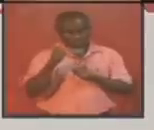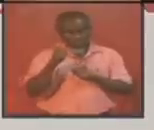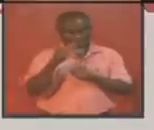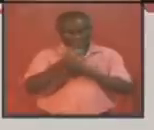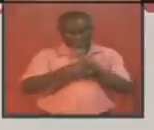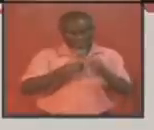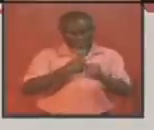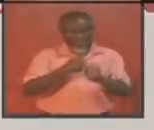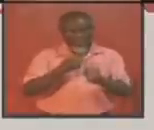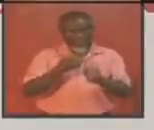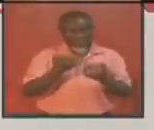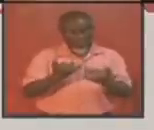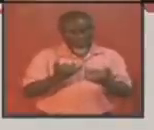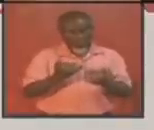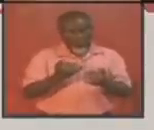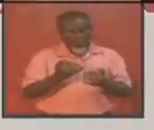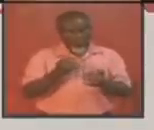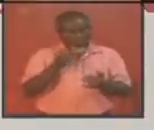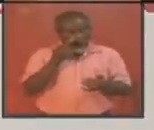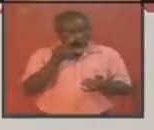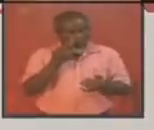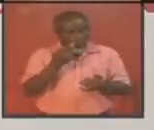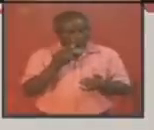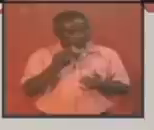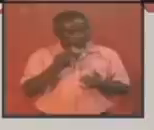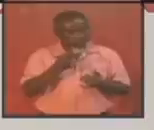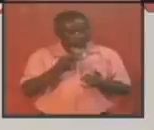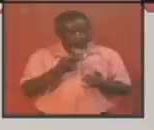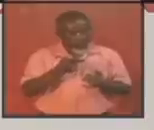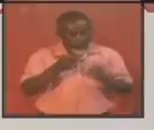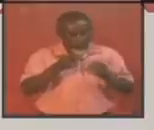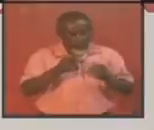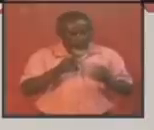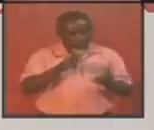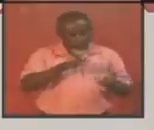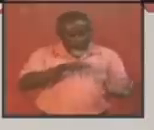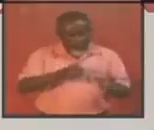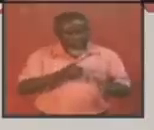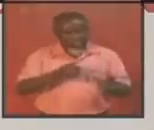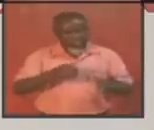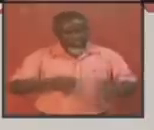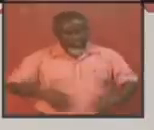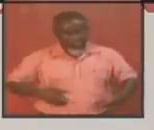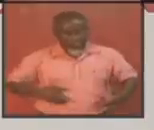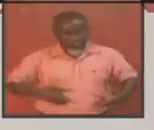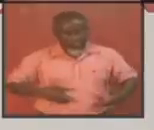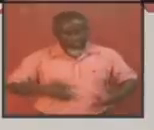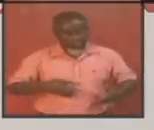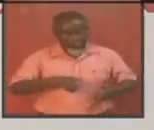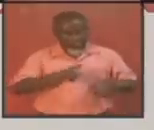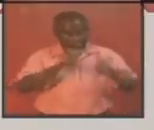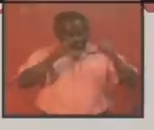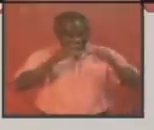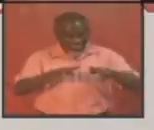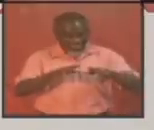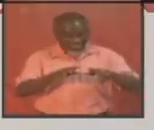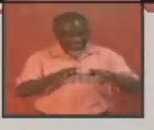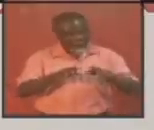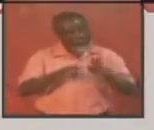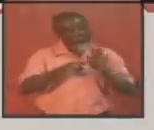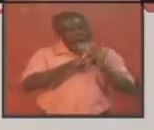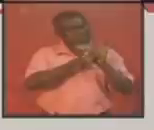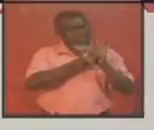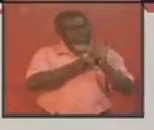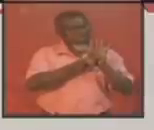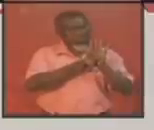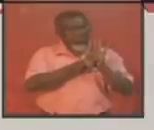have had some suggestive post-mortem findings years ago, but they turned out to be negative after it was tested. But we really have to